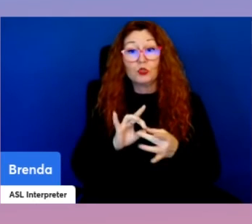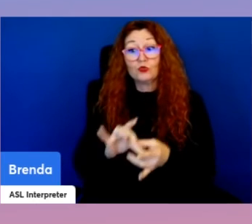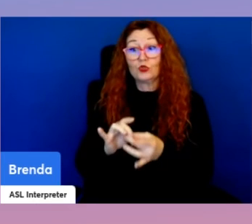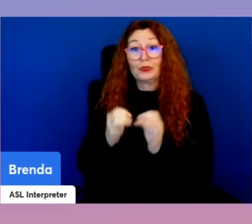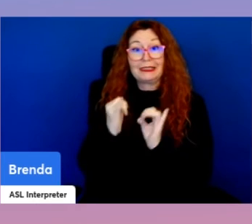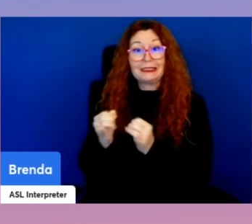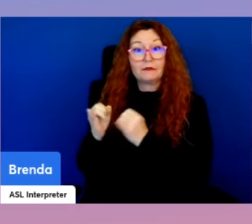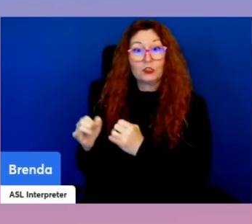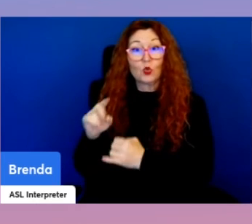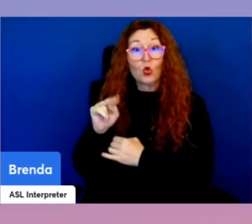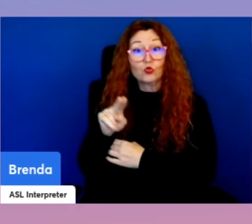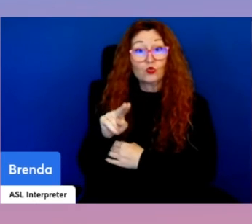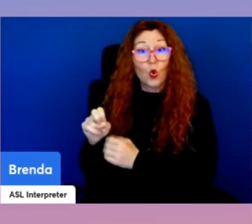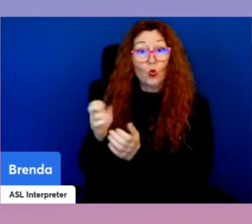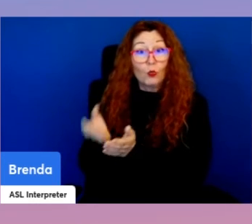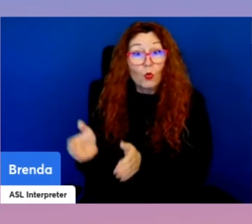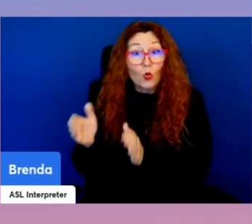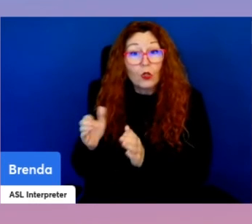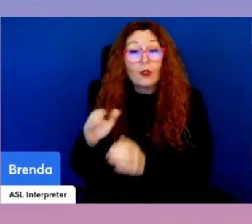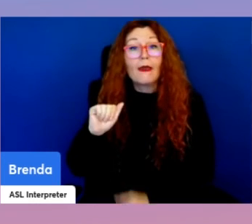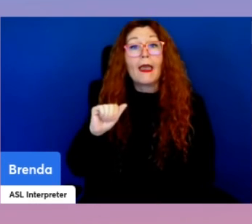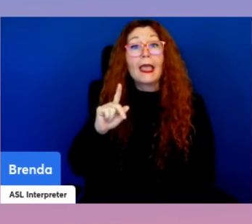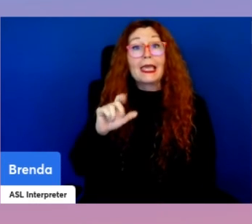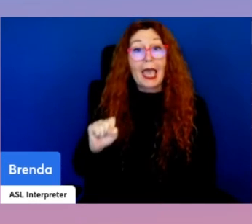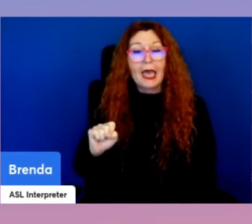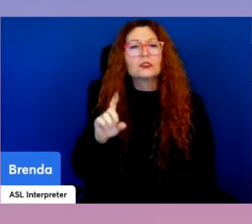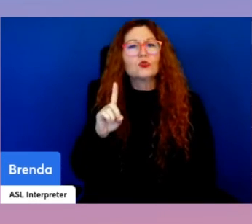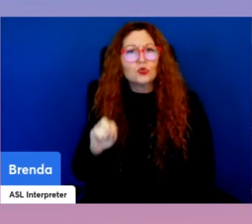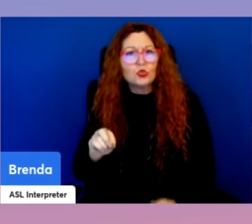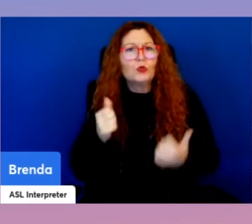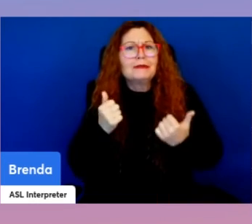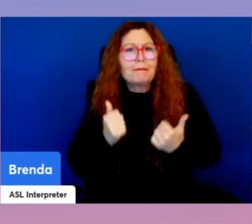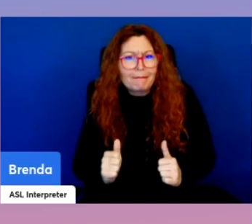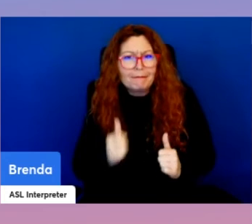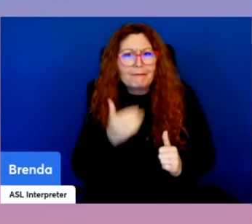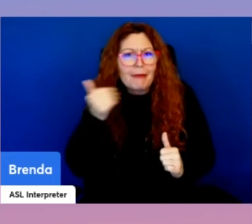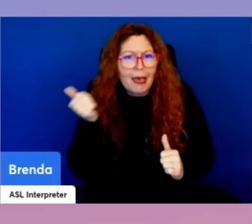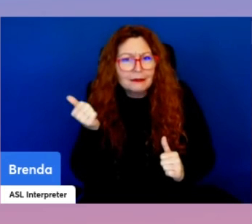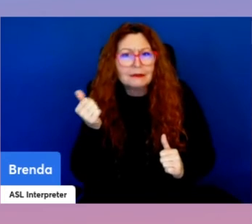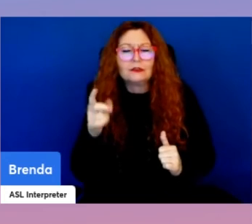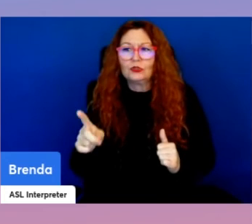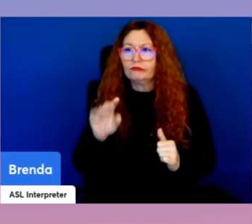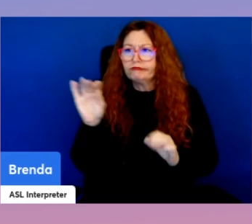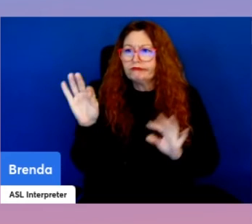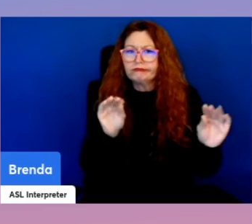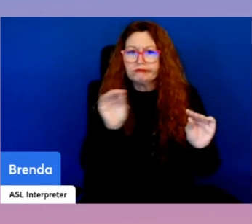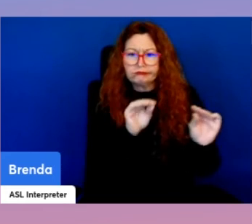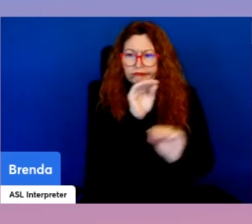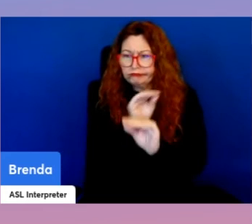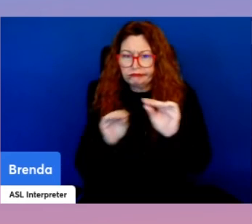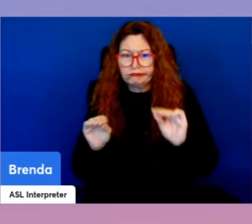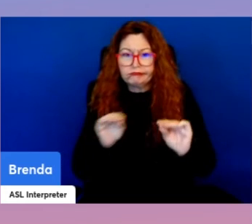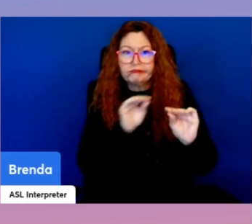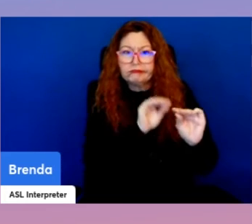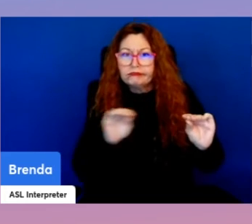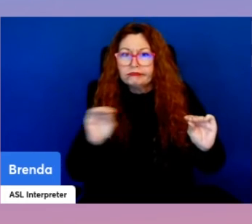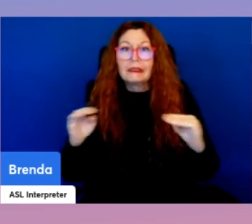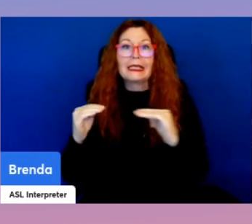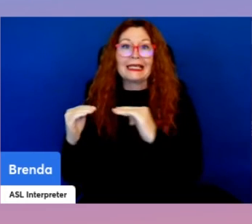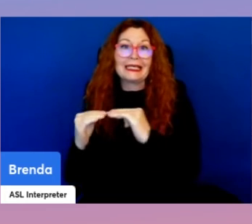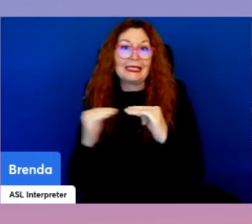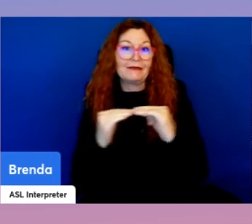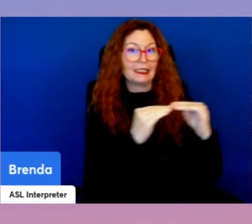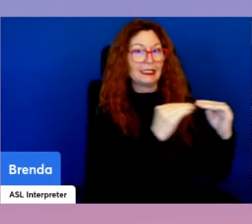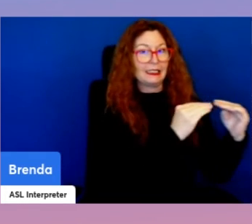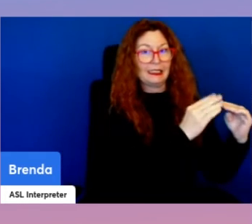pool, AKS is going to do a best effort on that node pool to place those nodes evenly across the different